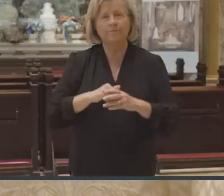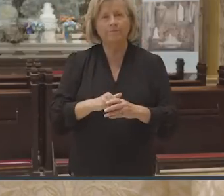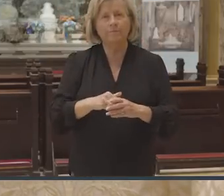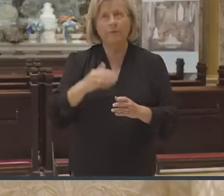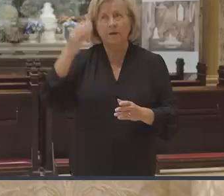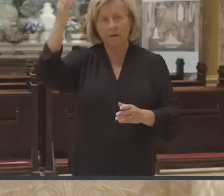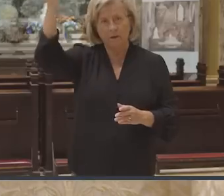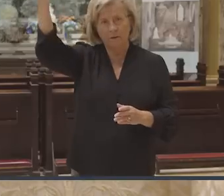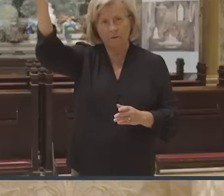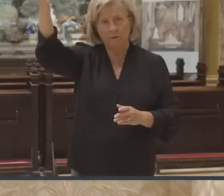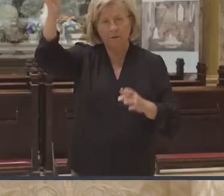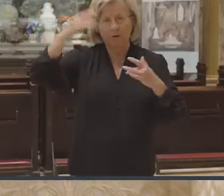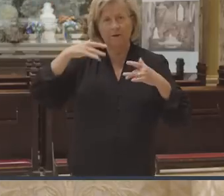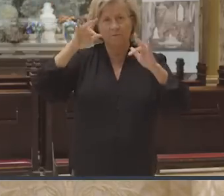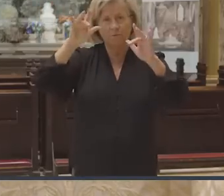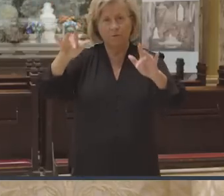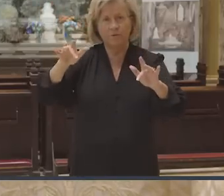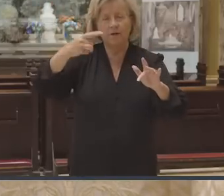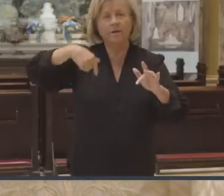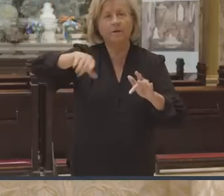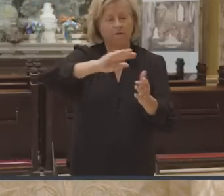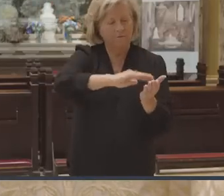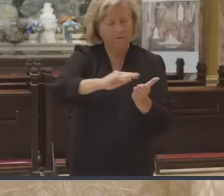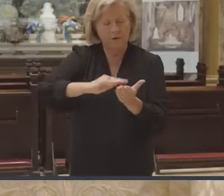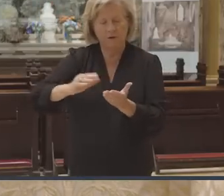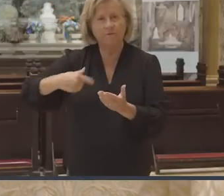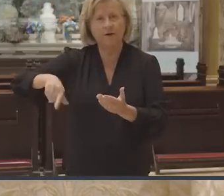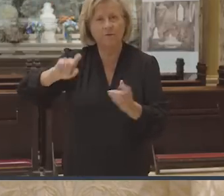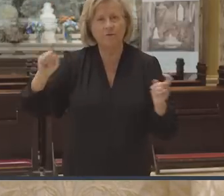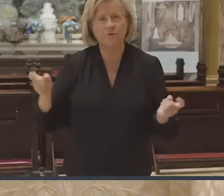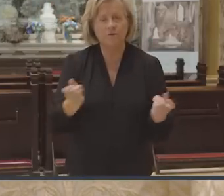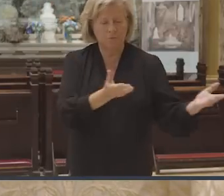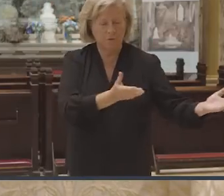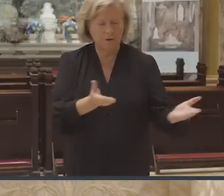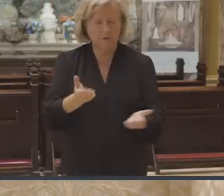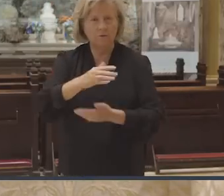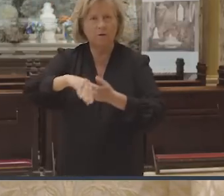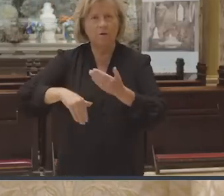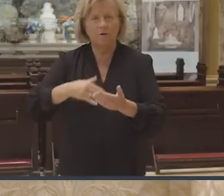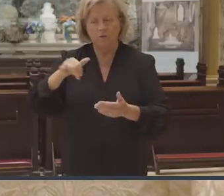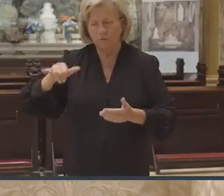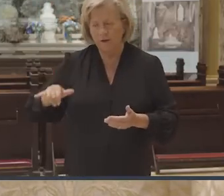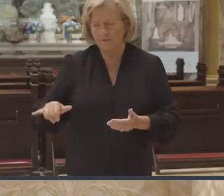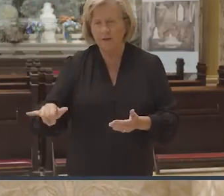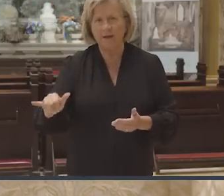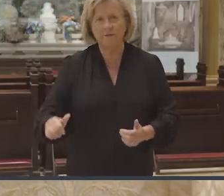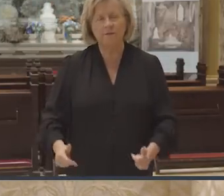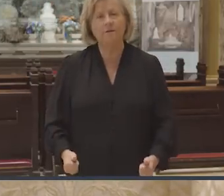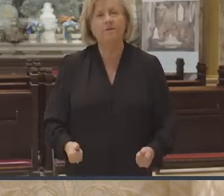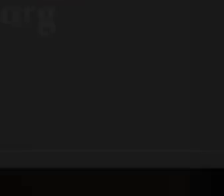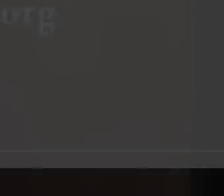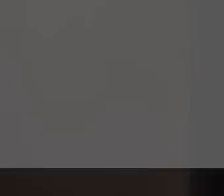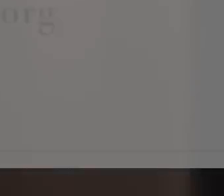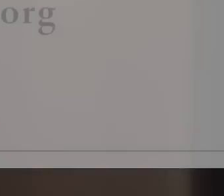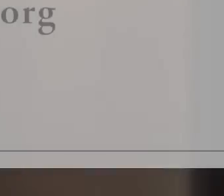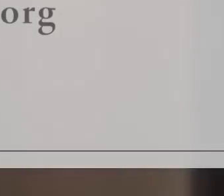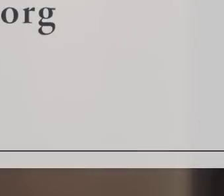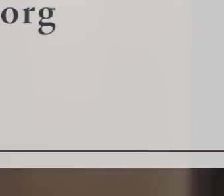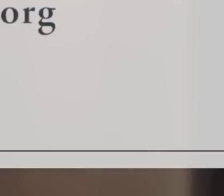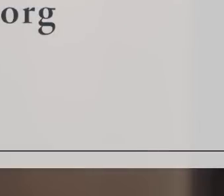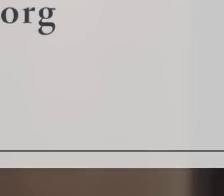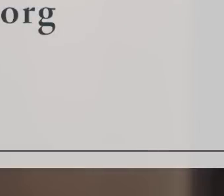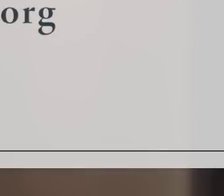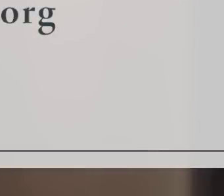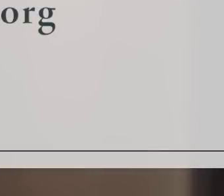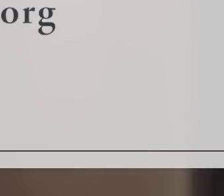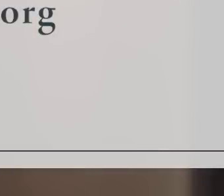And may Almighty God have mercy on us, forgive us our sins, and bring us all to everlasting life. Amen. Glory